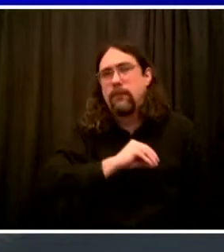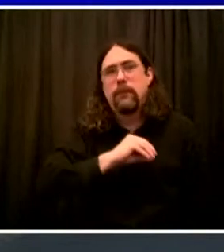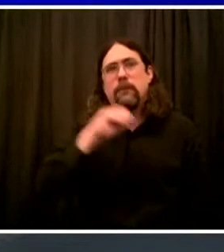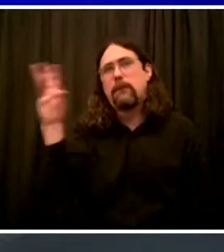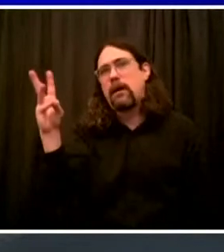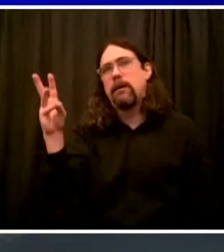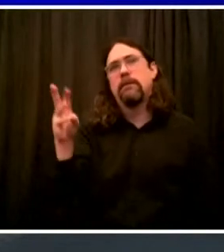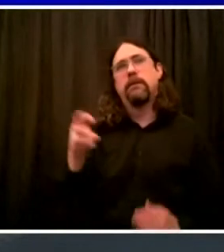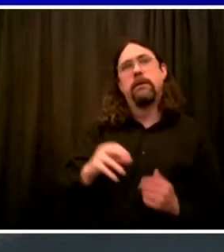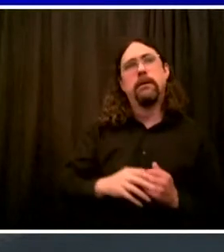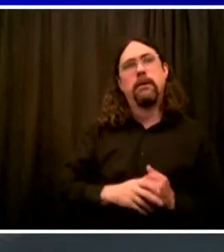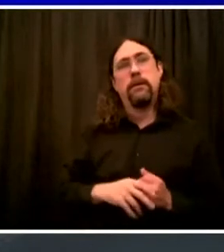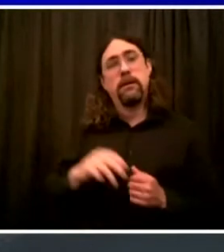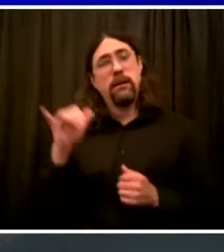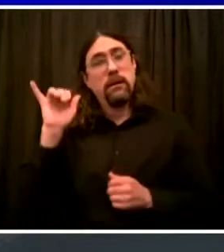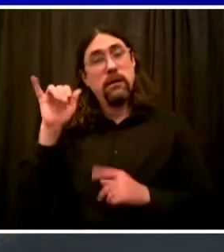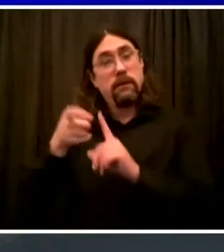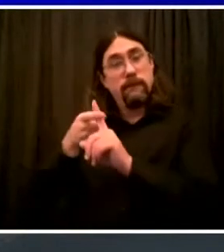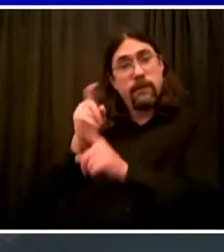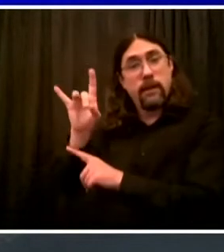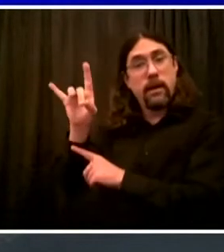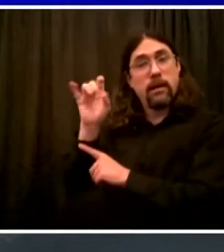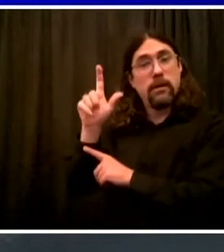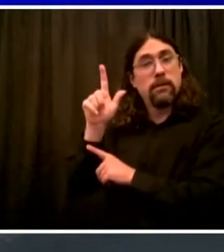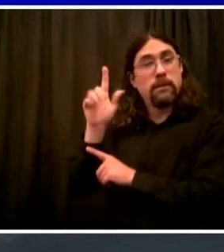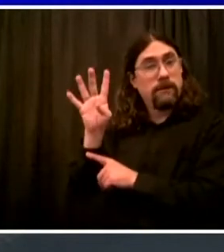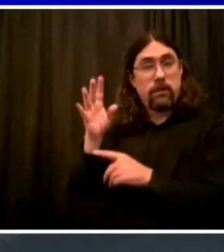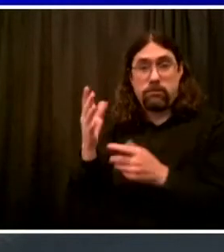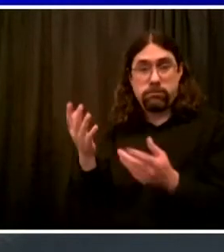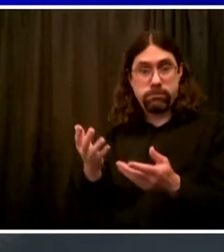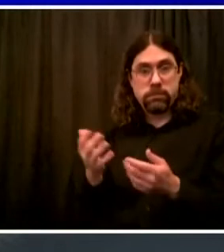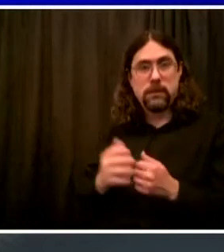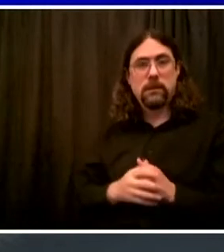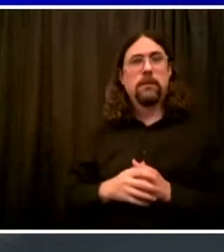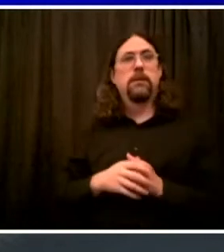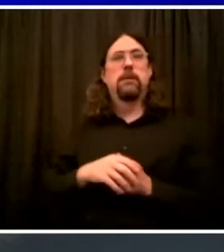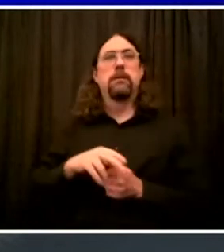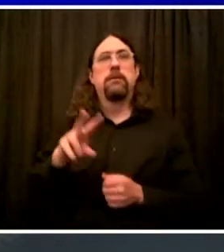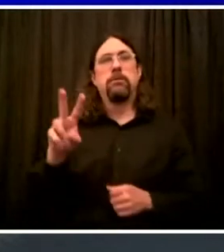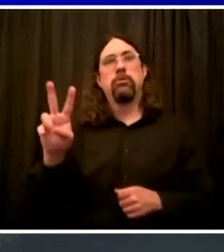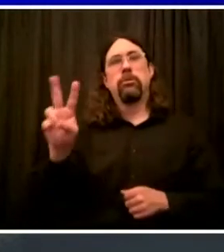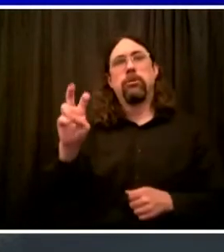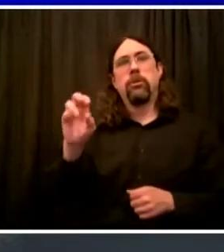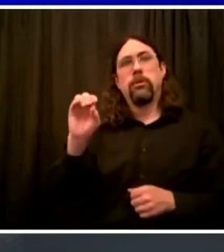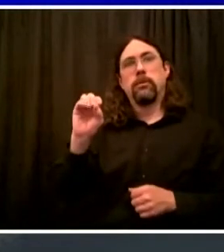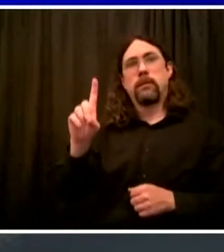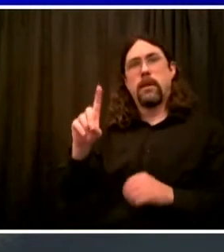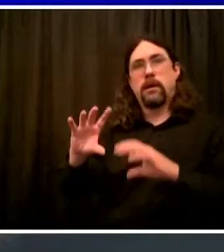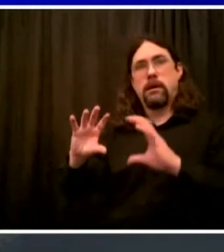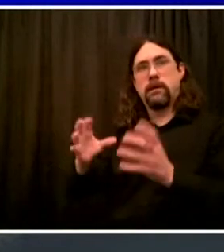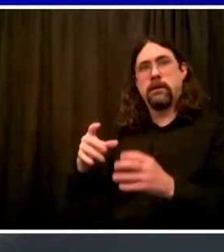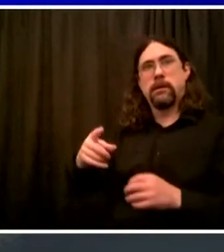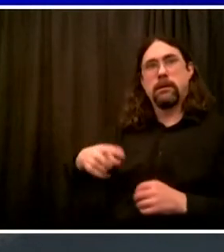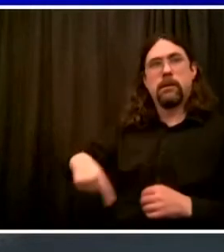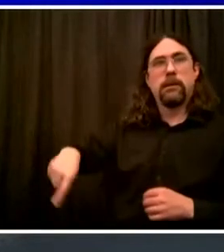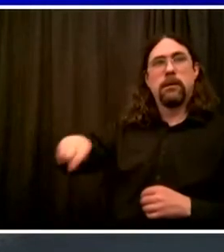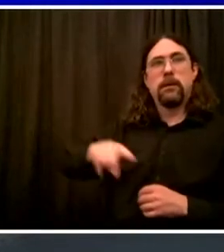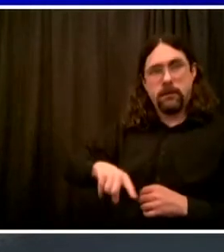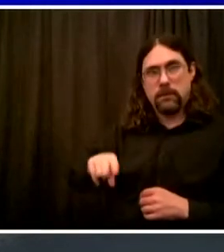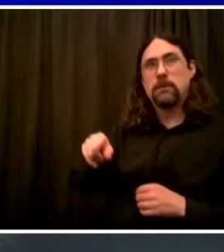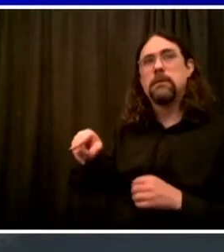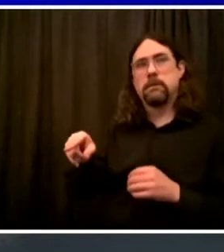hours or that might be for a few nights, and we'll get more details on that as we do the analysis. But again, 201 staying in shelter